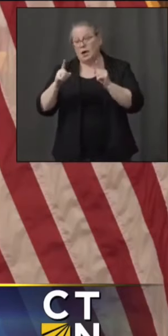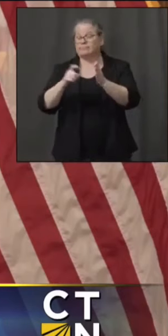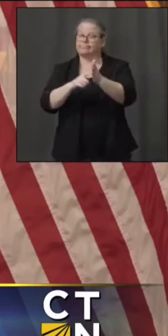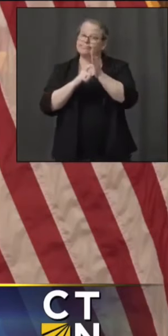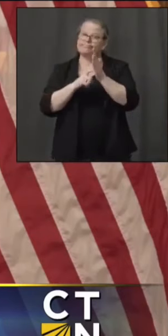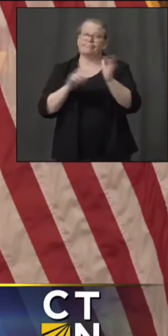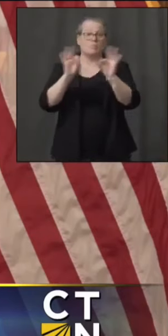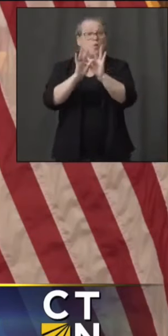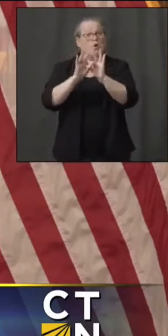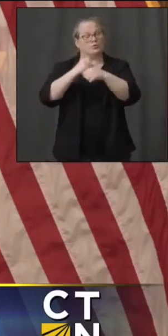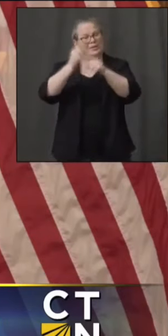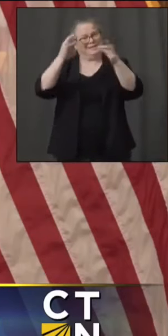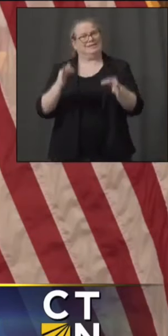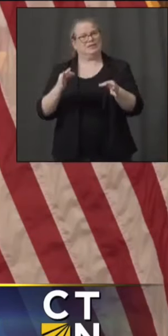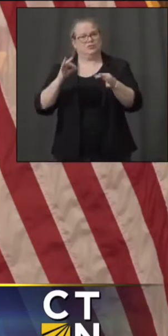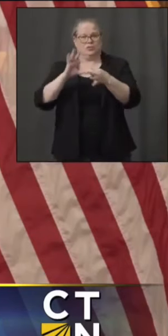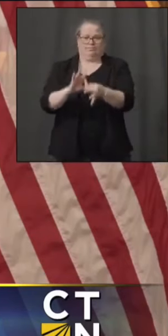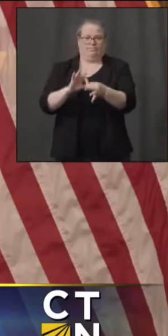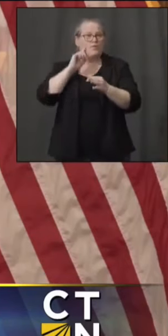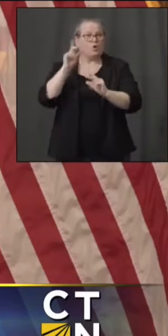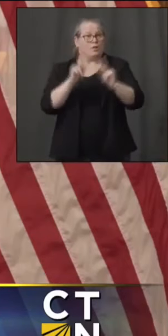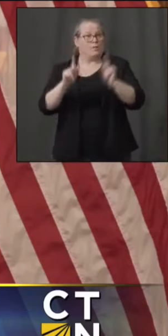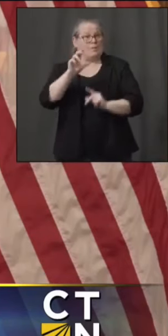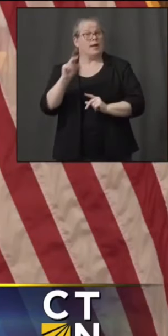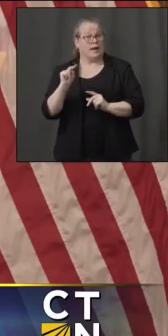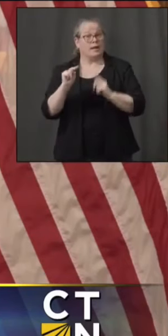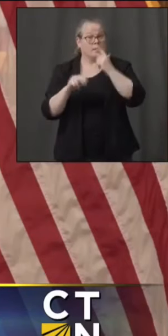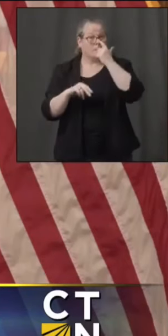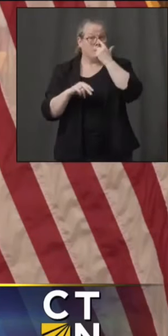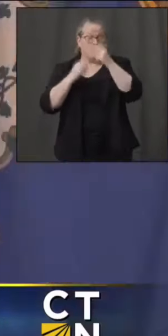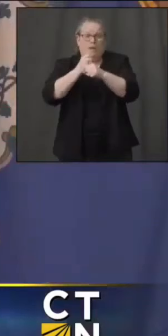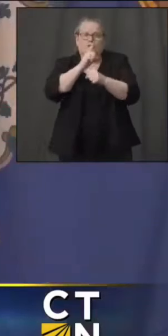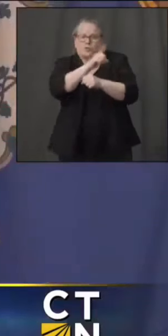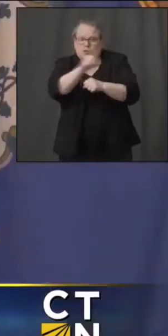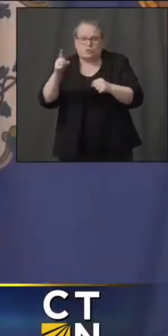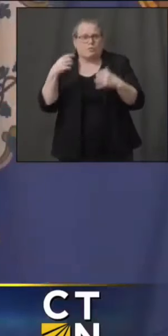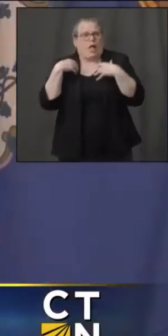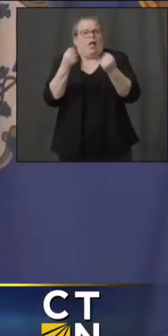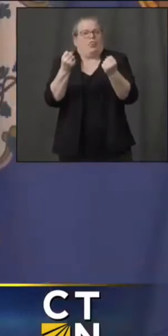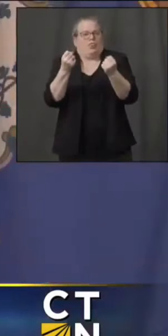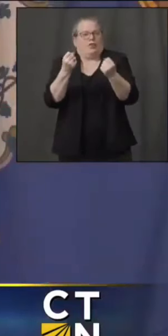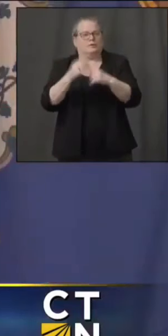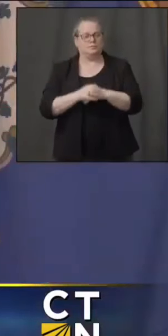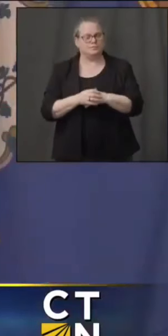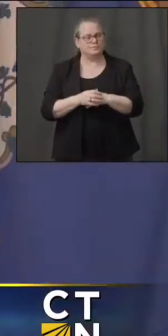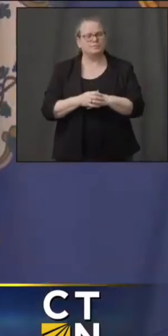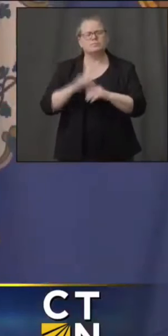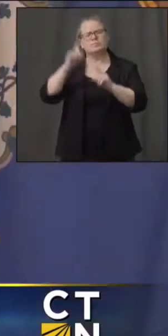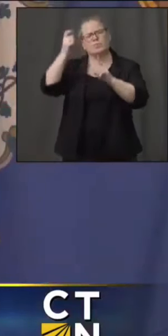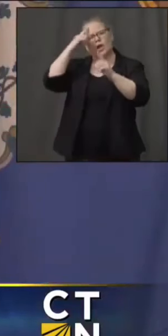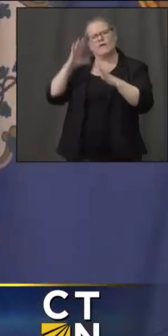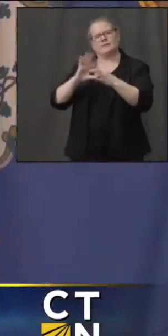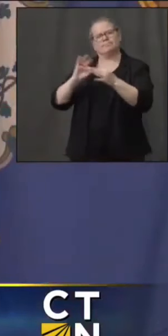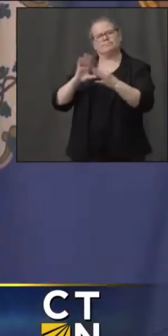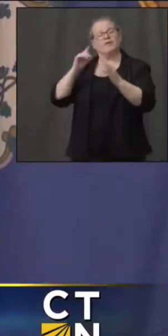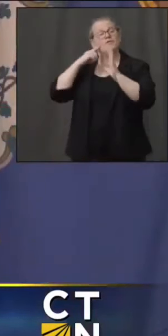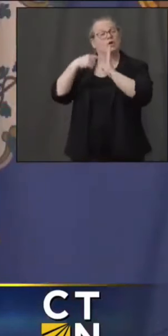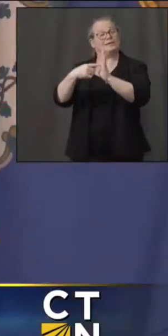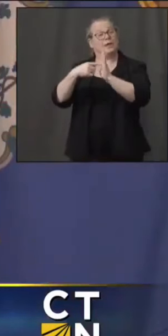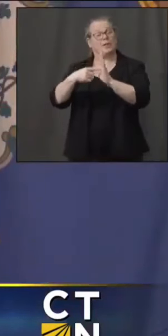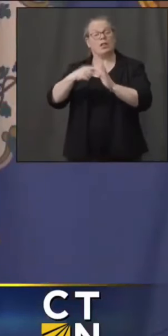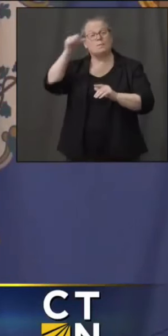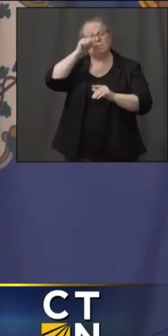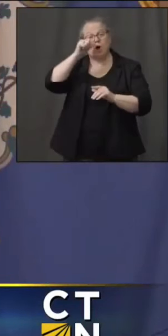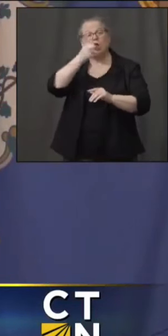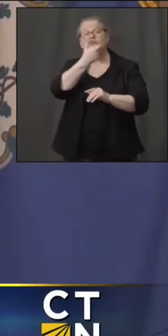of Connecticut. A couple of examples. Obviously, we did bars and restaurants at the same time just so we didn't incent people to cross back and forth